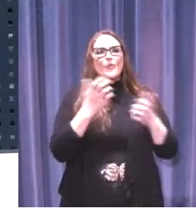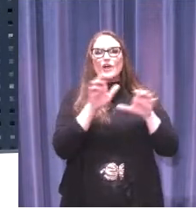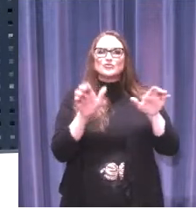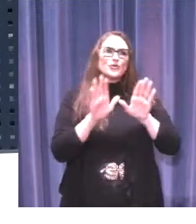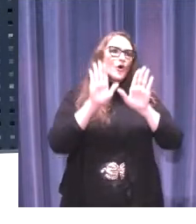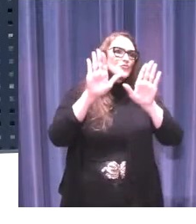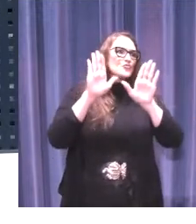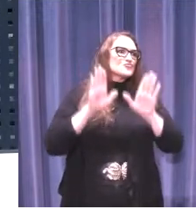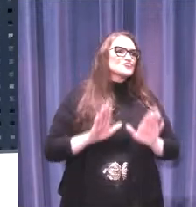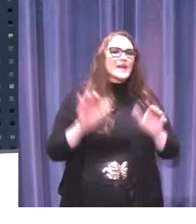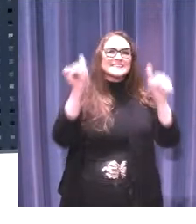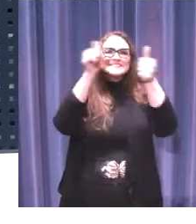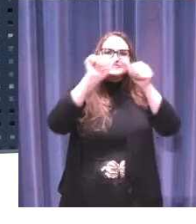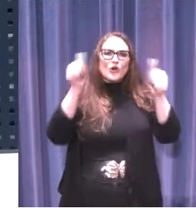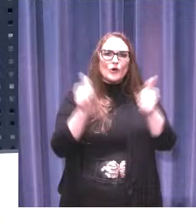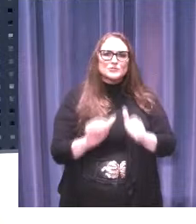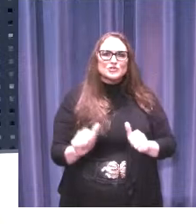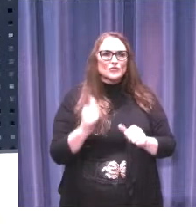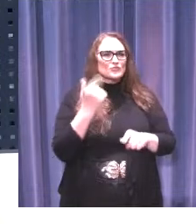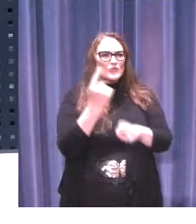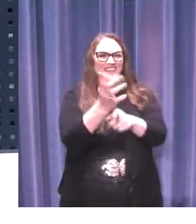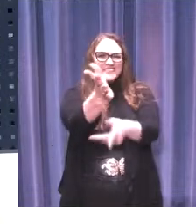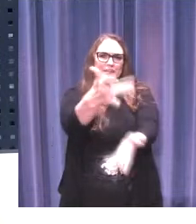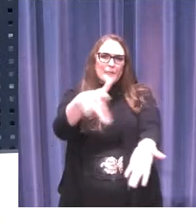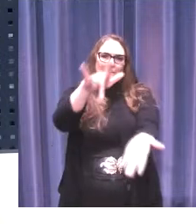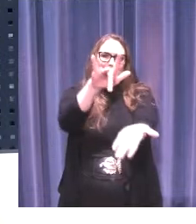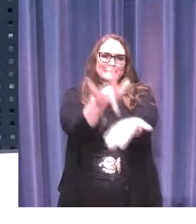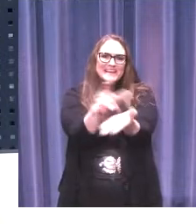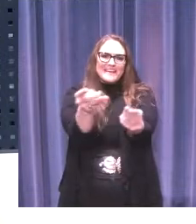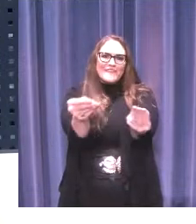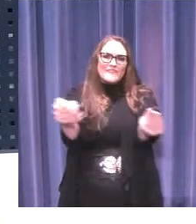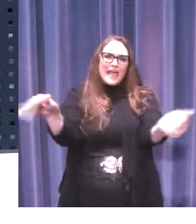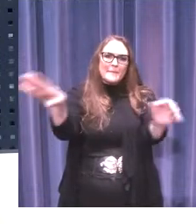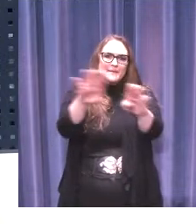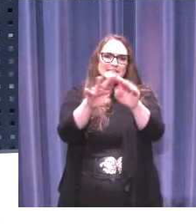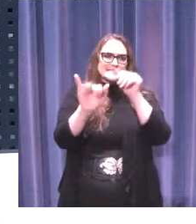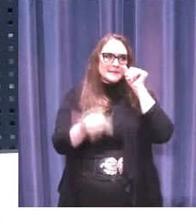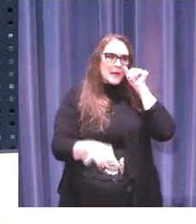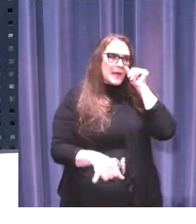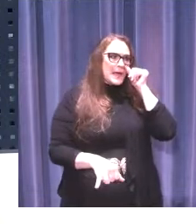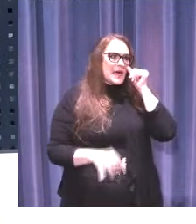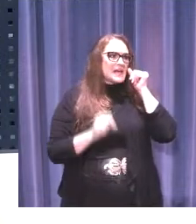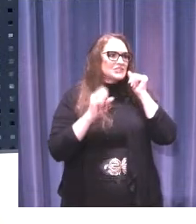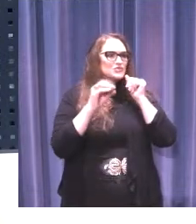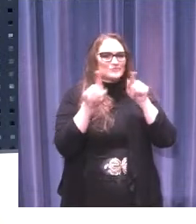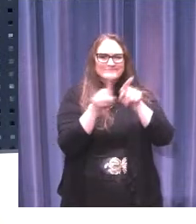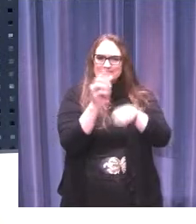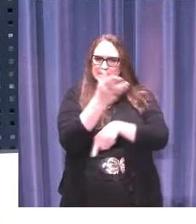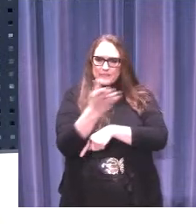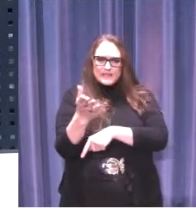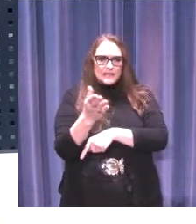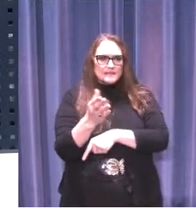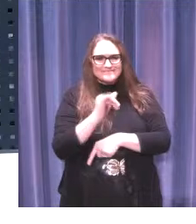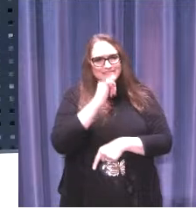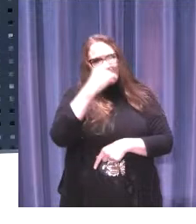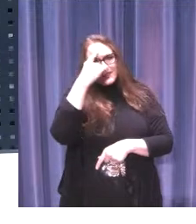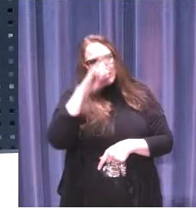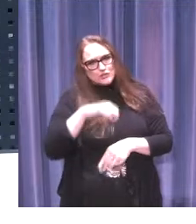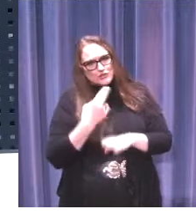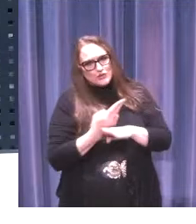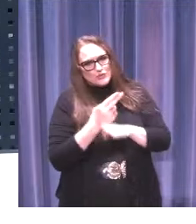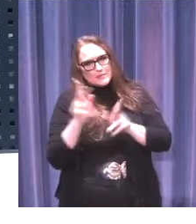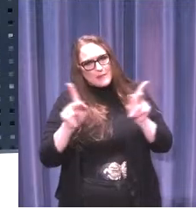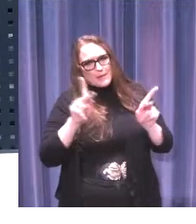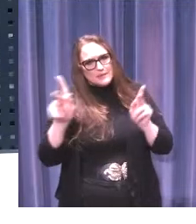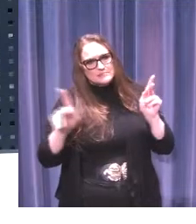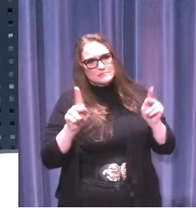great sculpture right in the middle of campus. So same thing, I didn't think I should use public